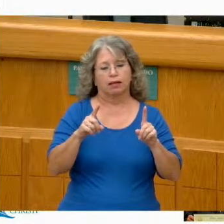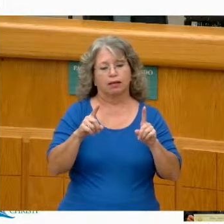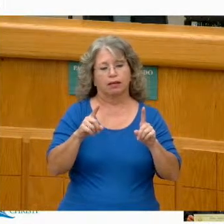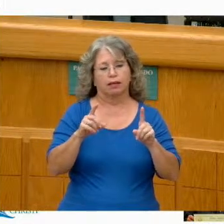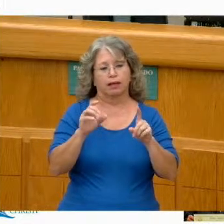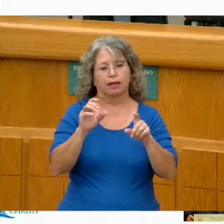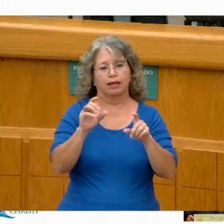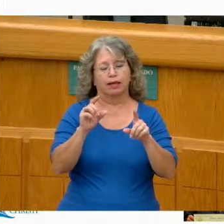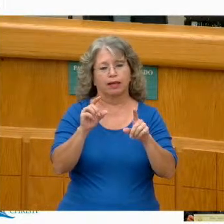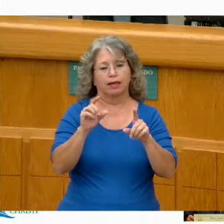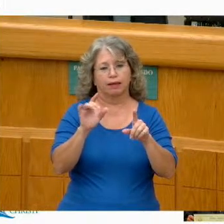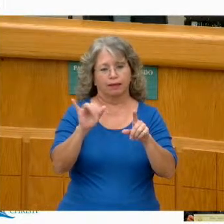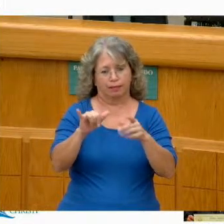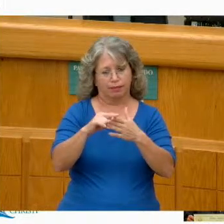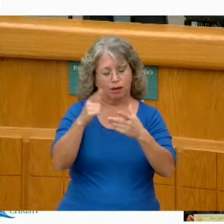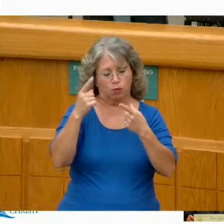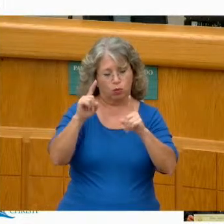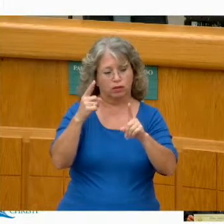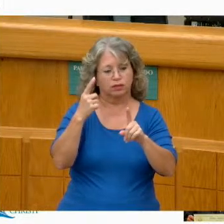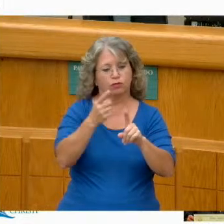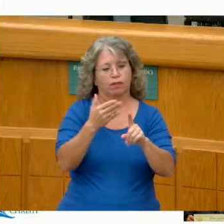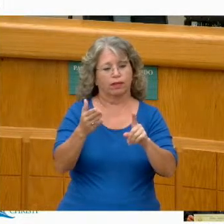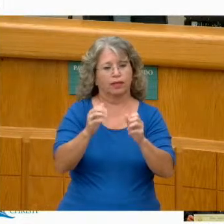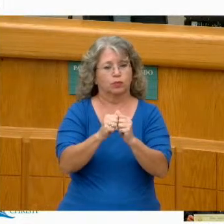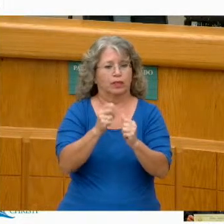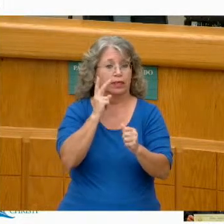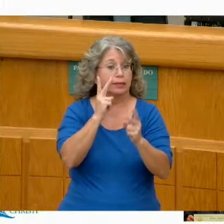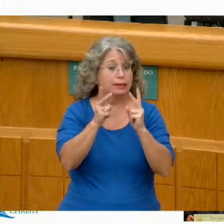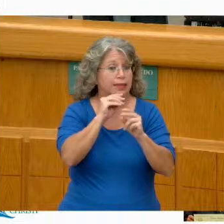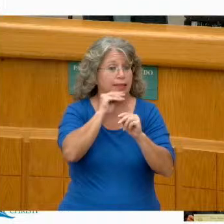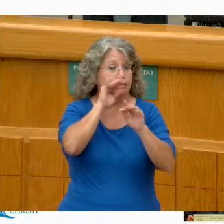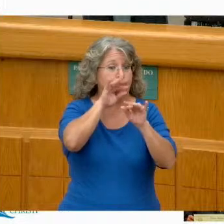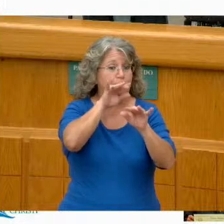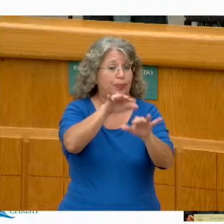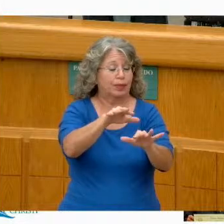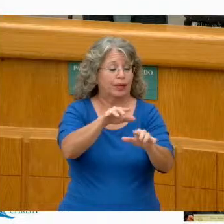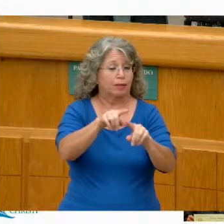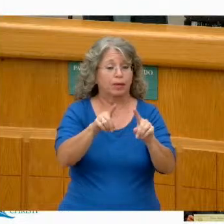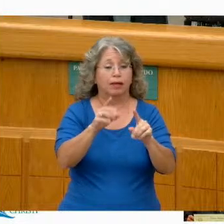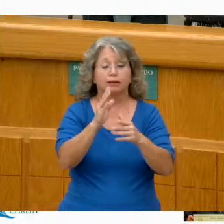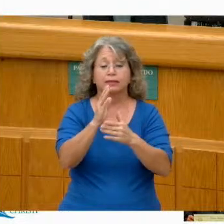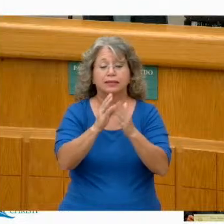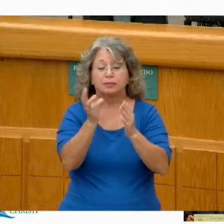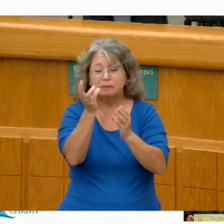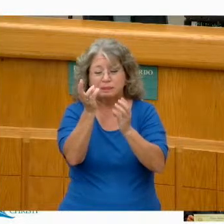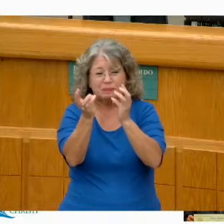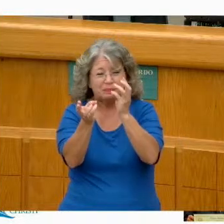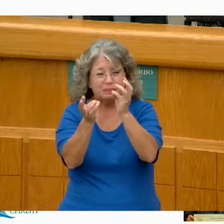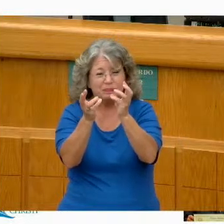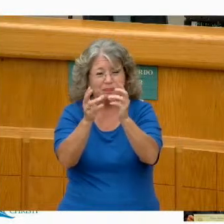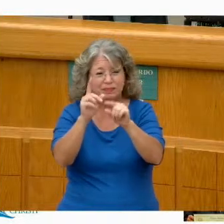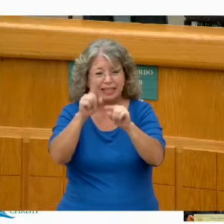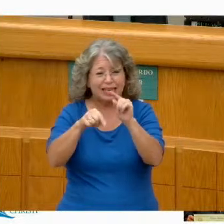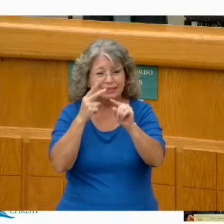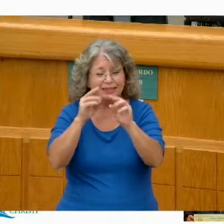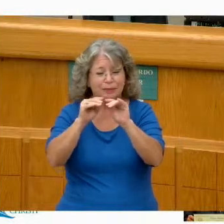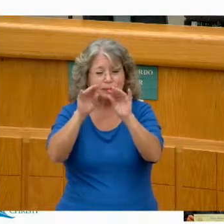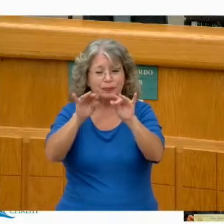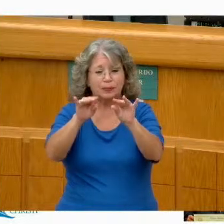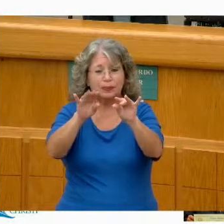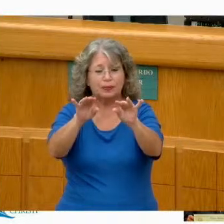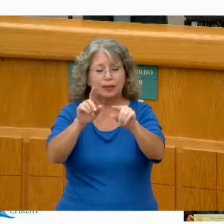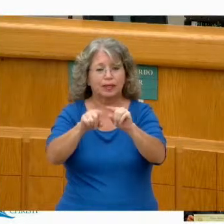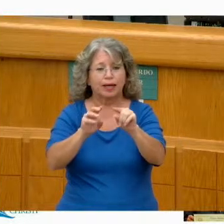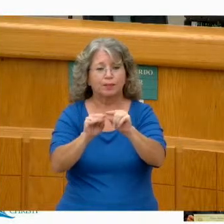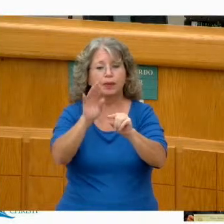particles expelled from your mouth that are visible. But particles expelled from your mouth and nose that are invisible can spread farther